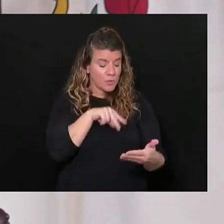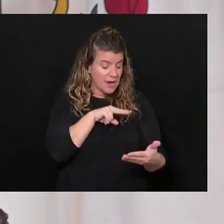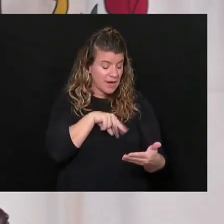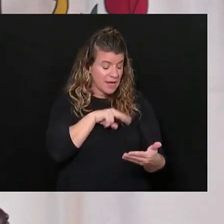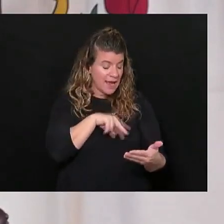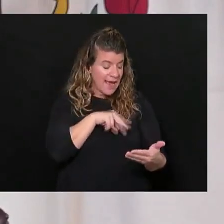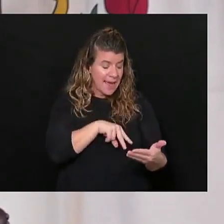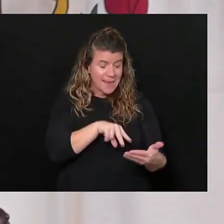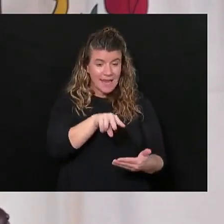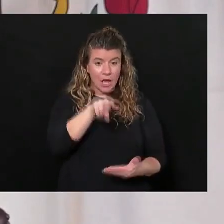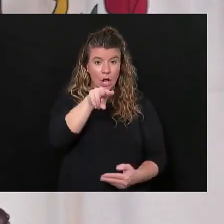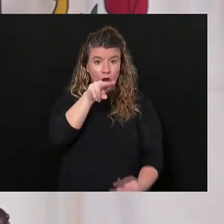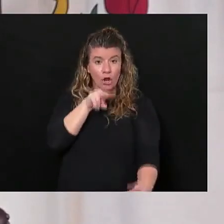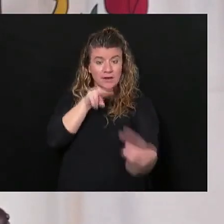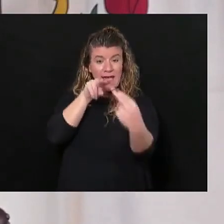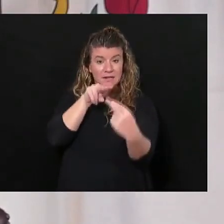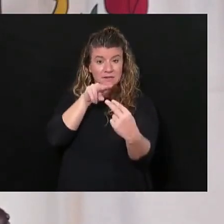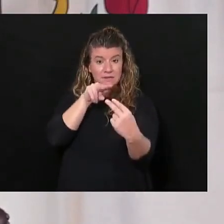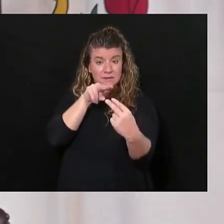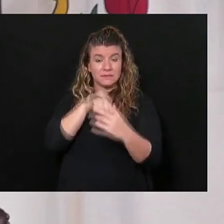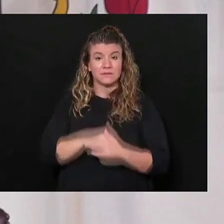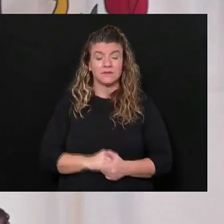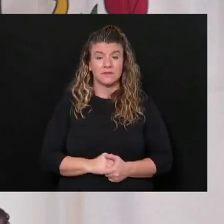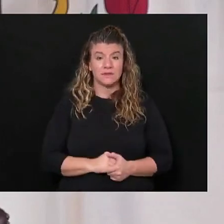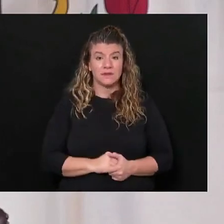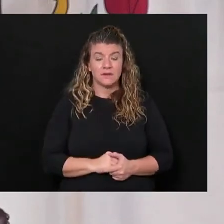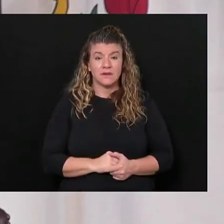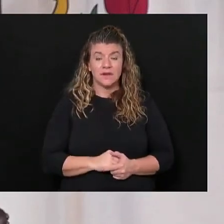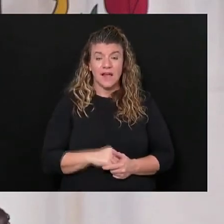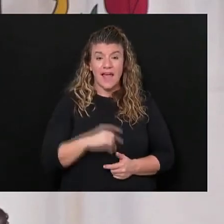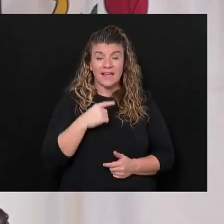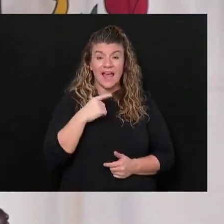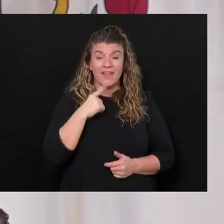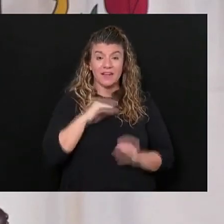see, that's exactly what God has already done.